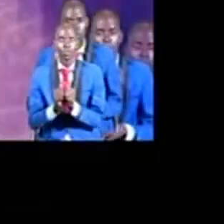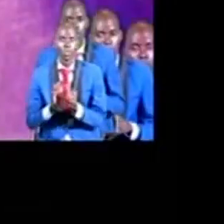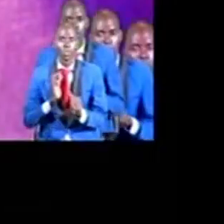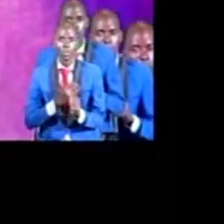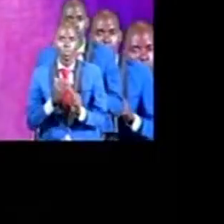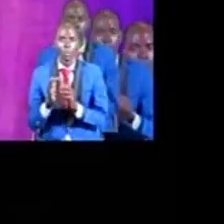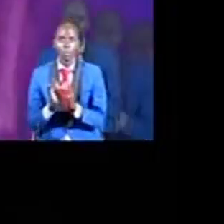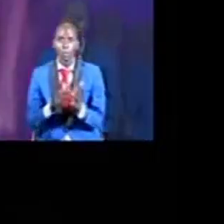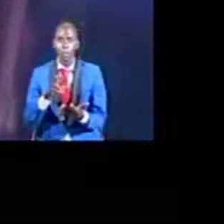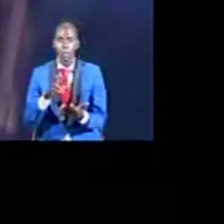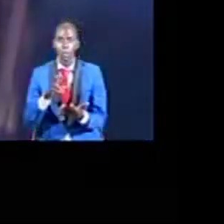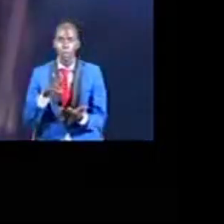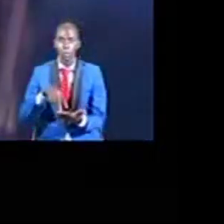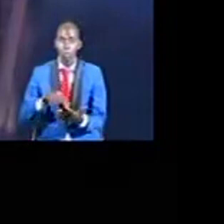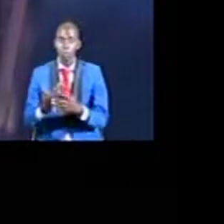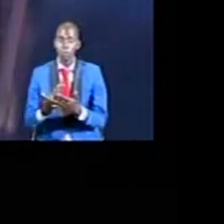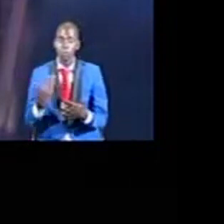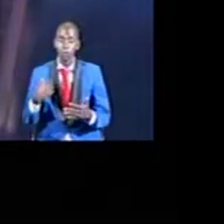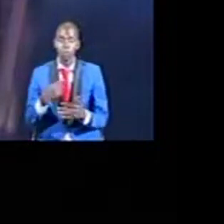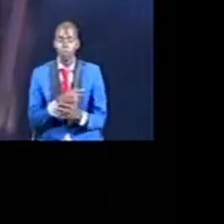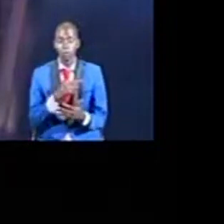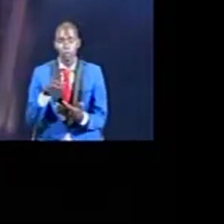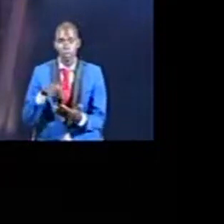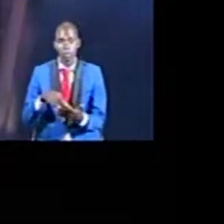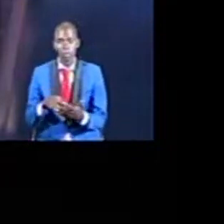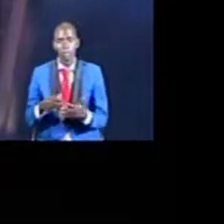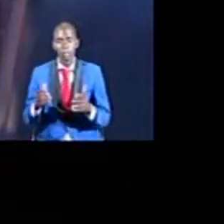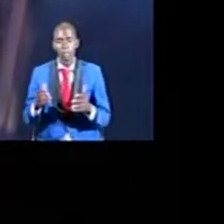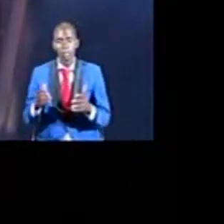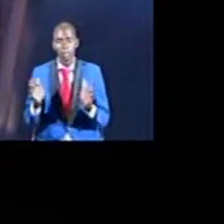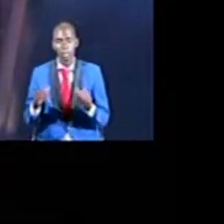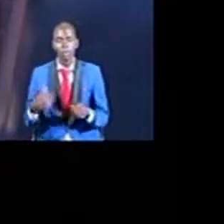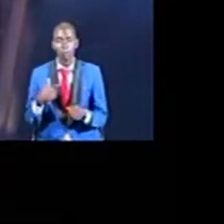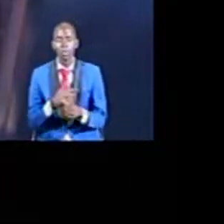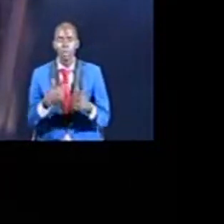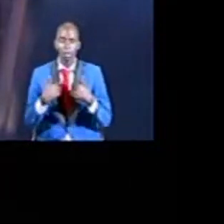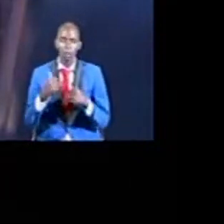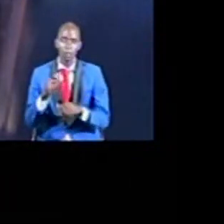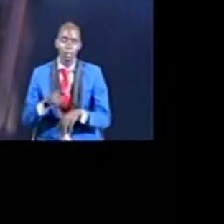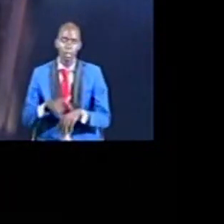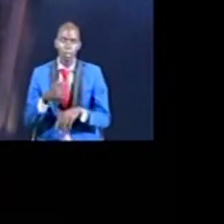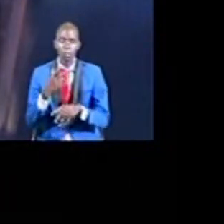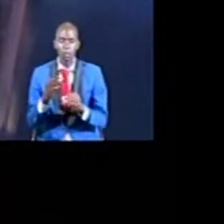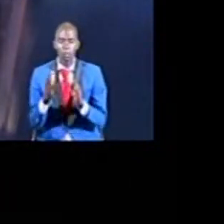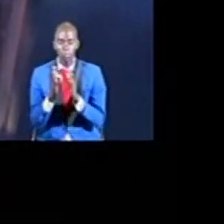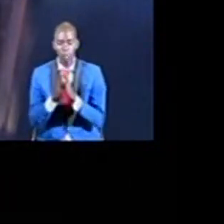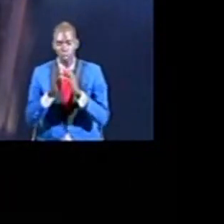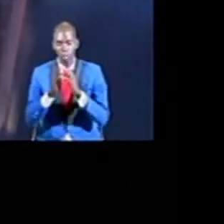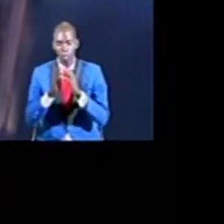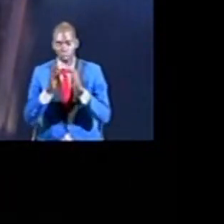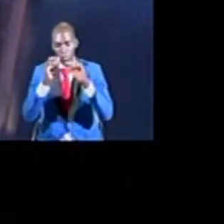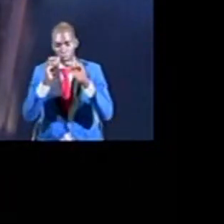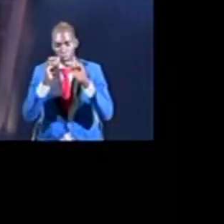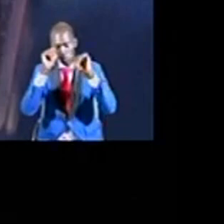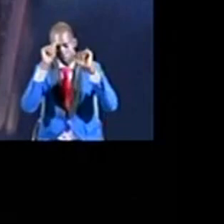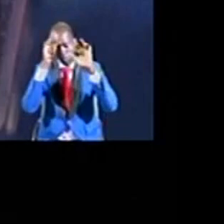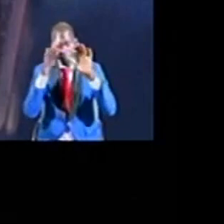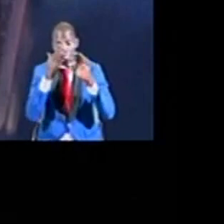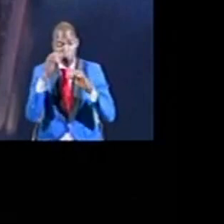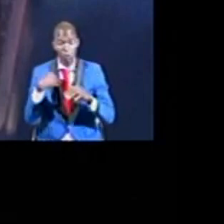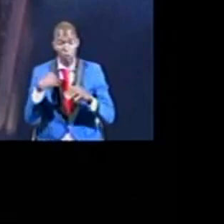But before we read, shall we just have a moment of prayer? Father, we're asking that you